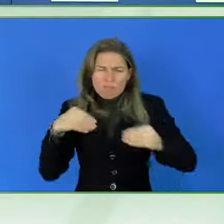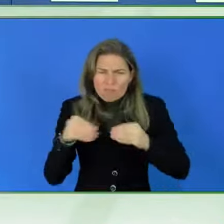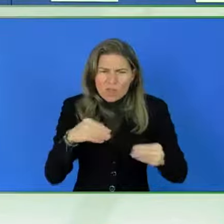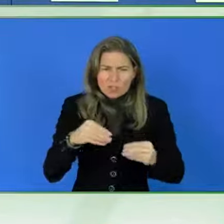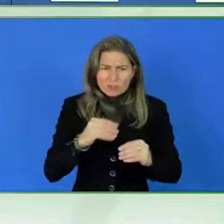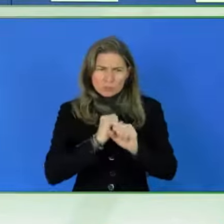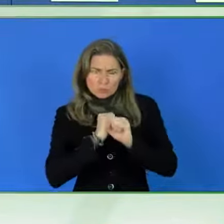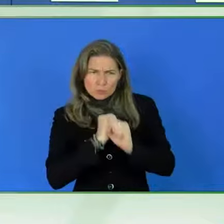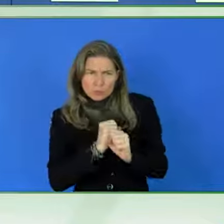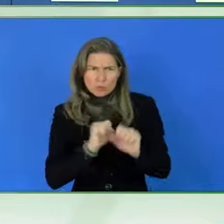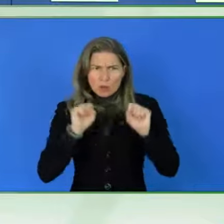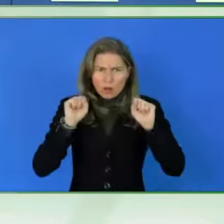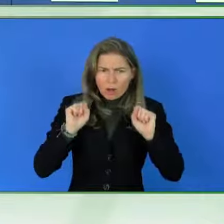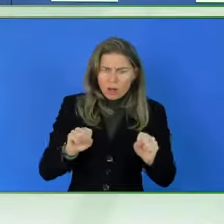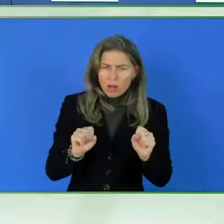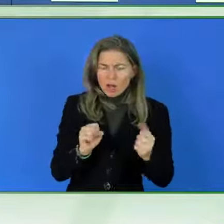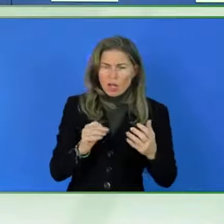people.